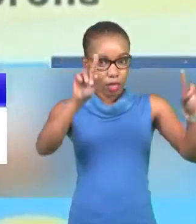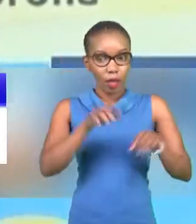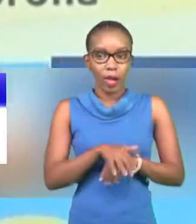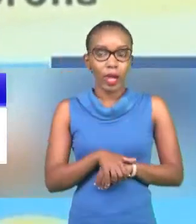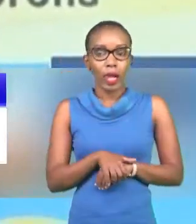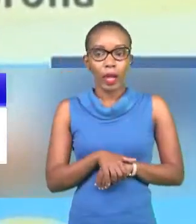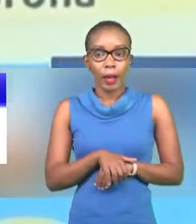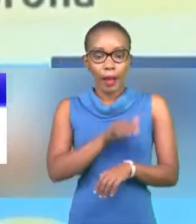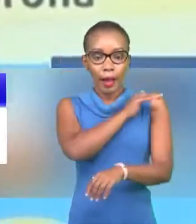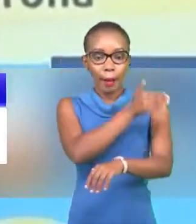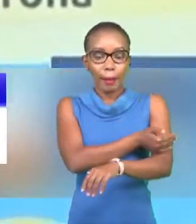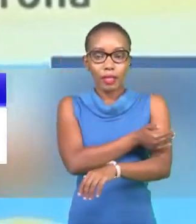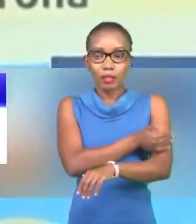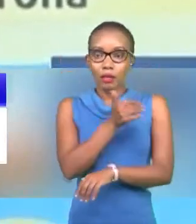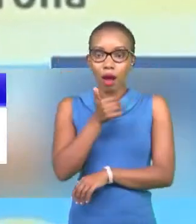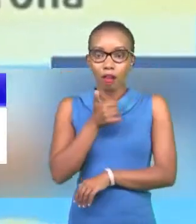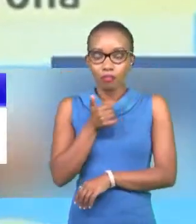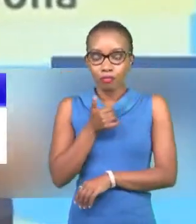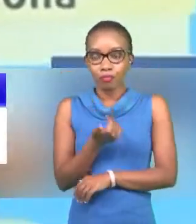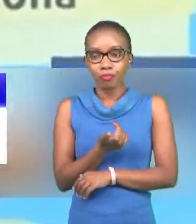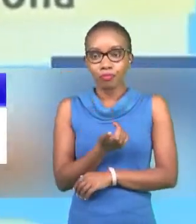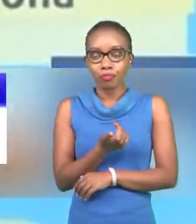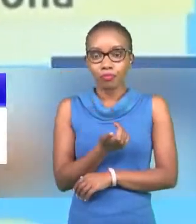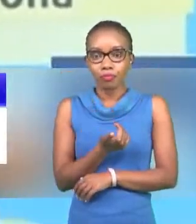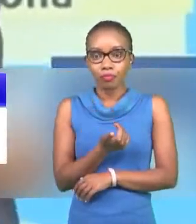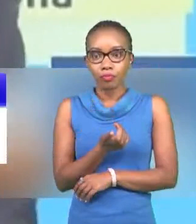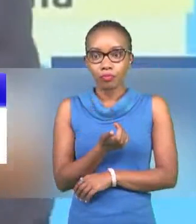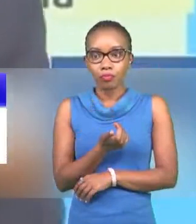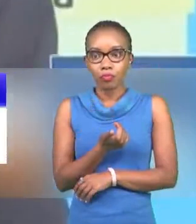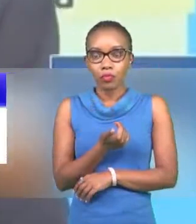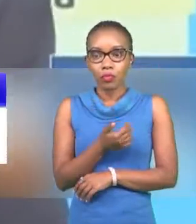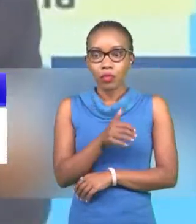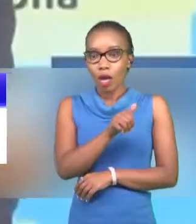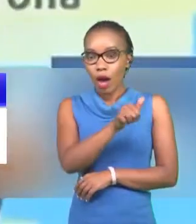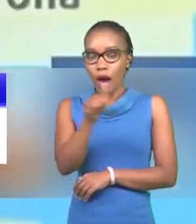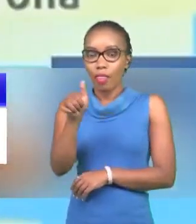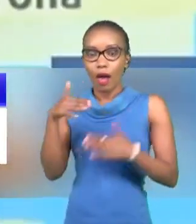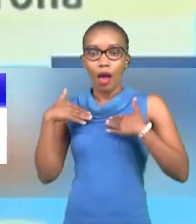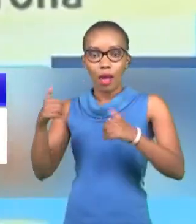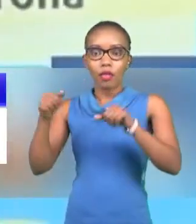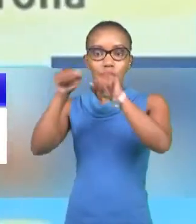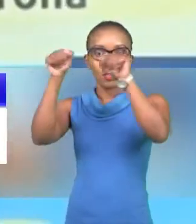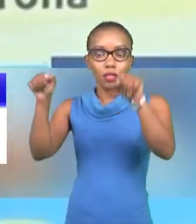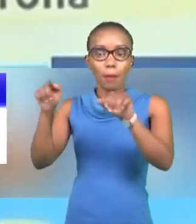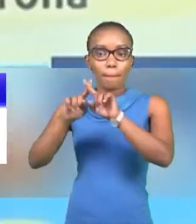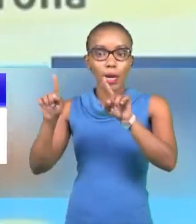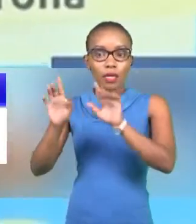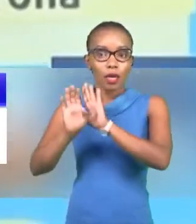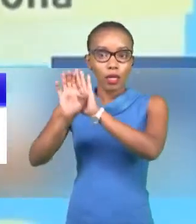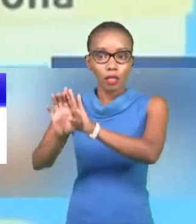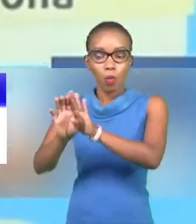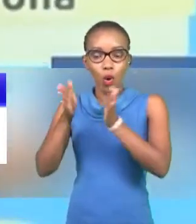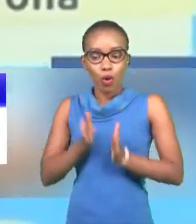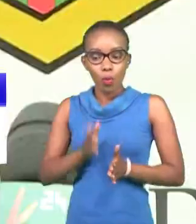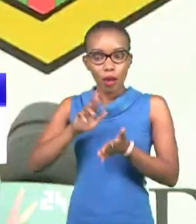to build capacities not only in the other building blocks of the health system, but including human resources